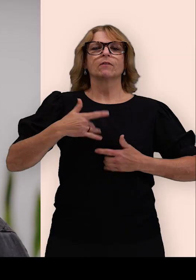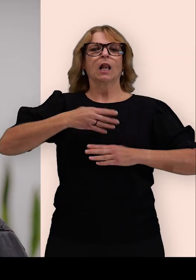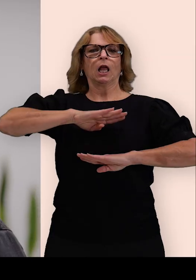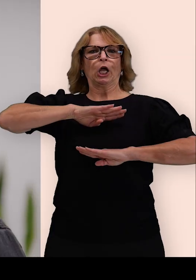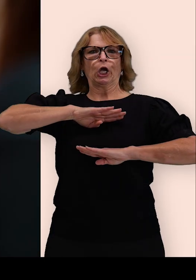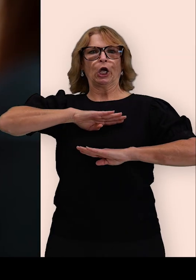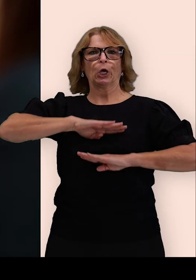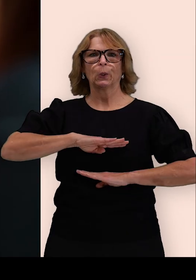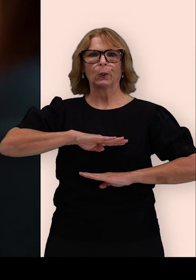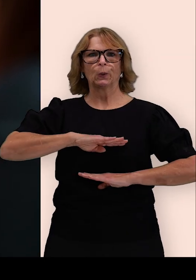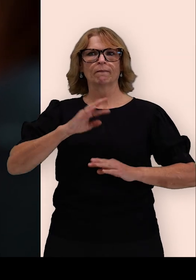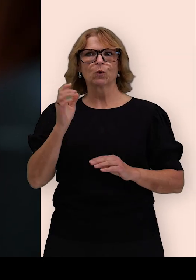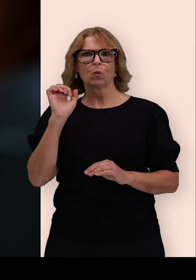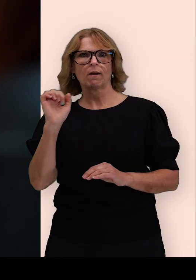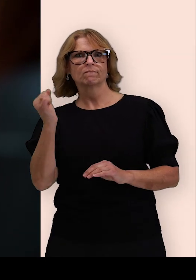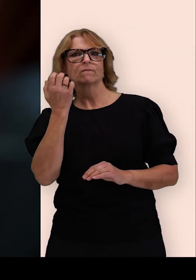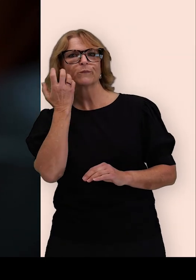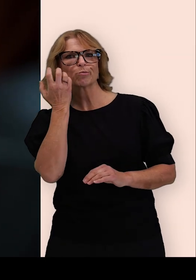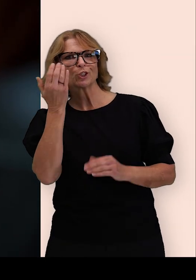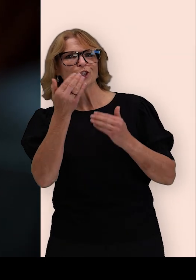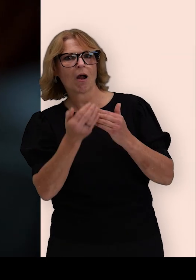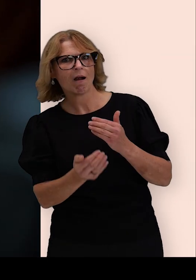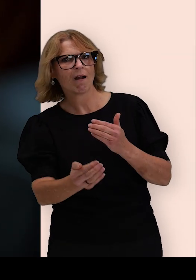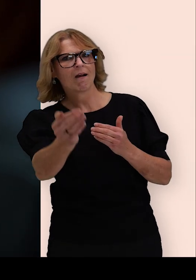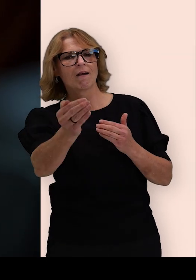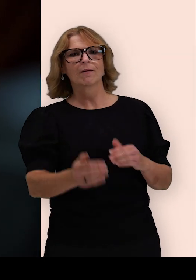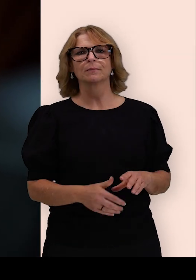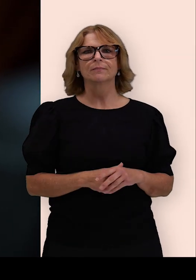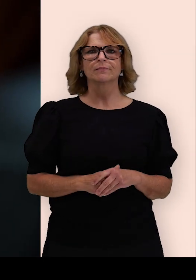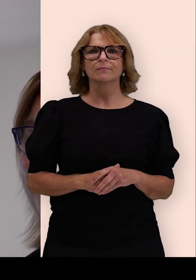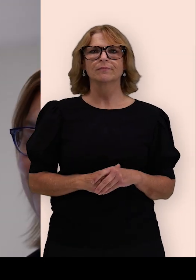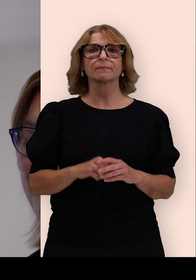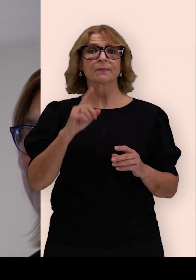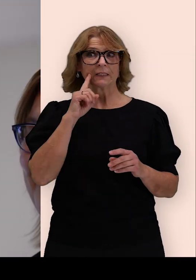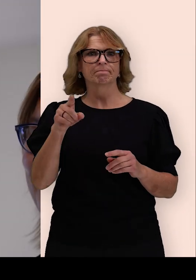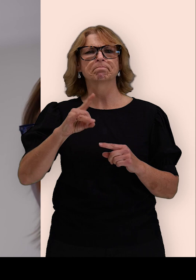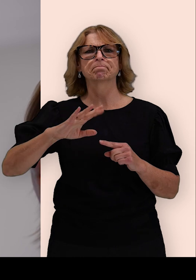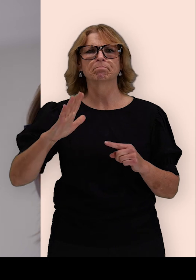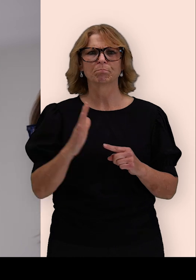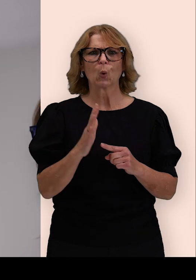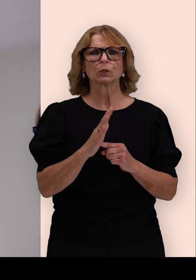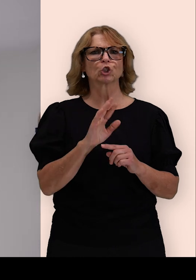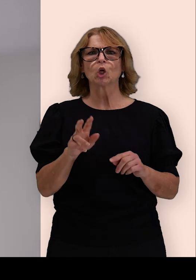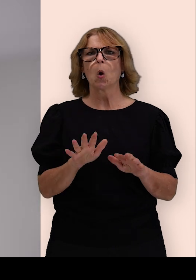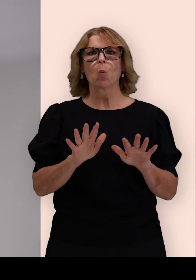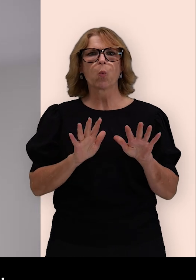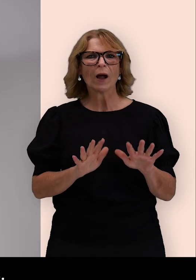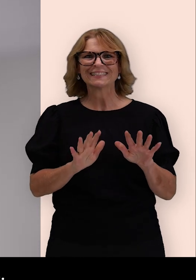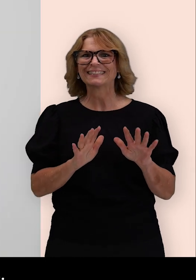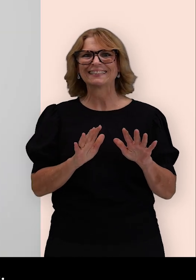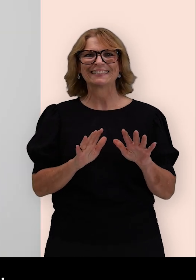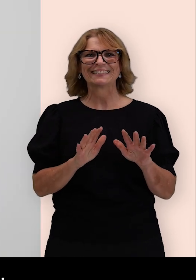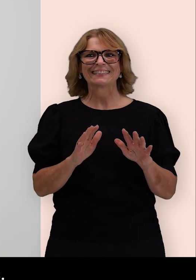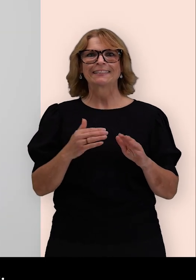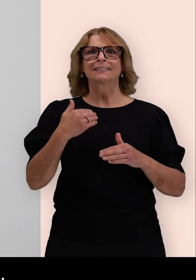you can have some kind of reassurance that there is a future. And I think it's really important not